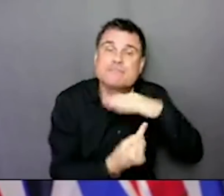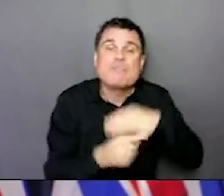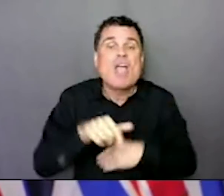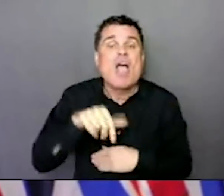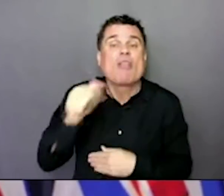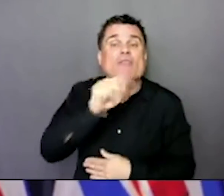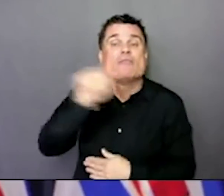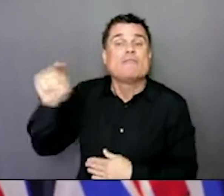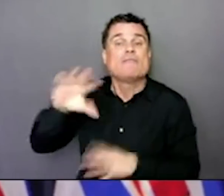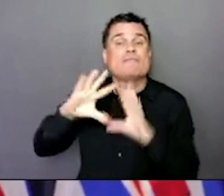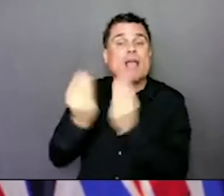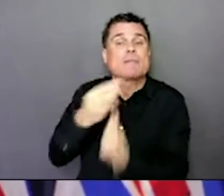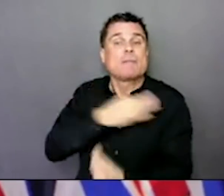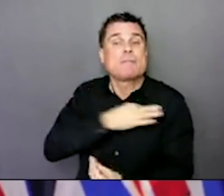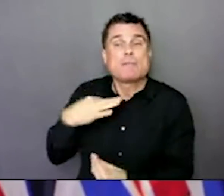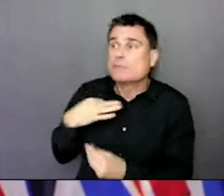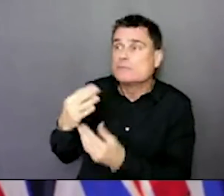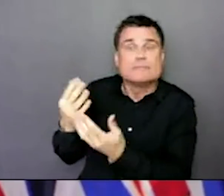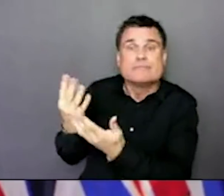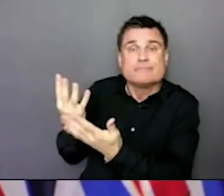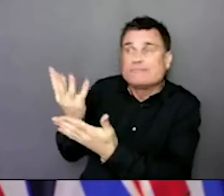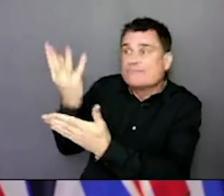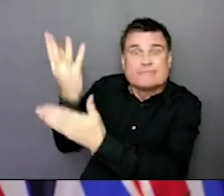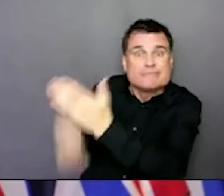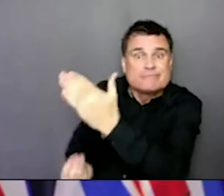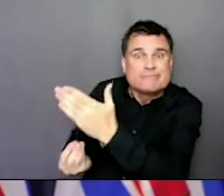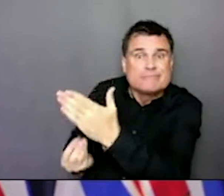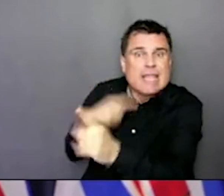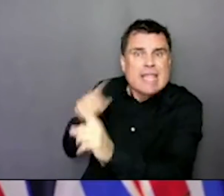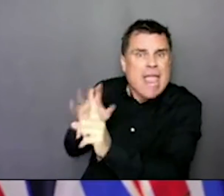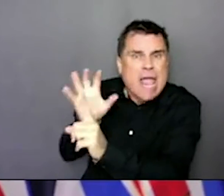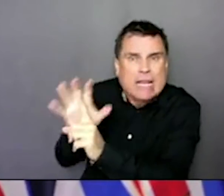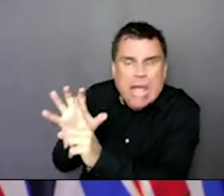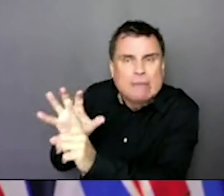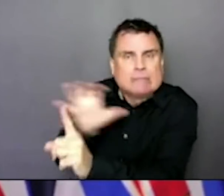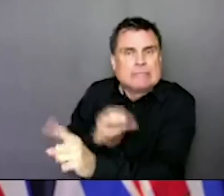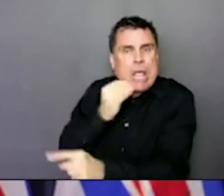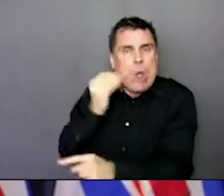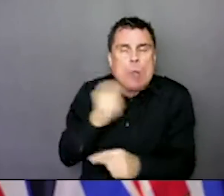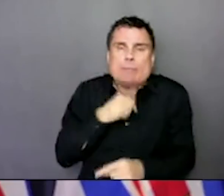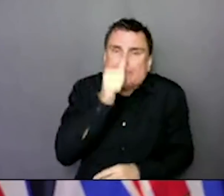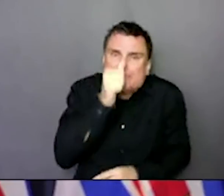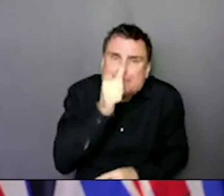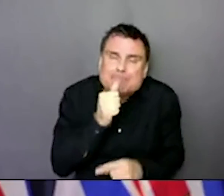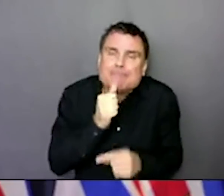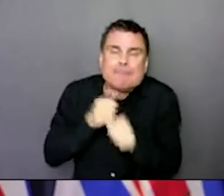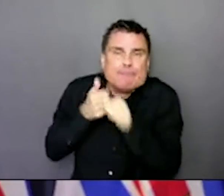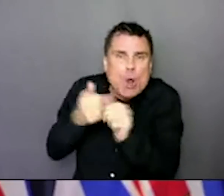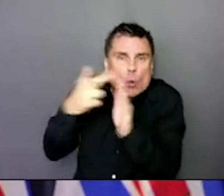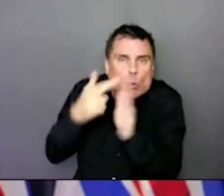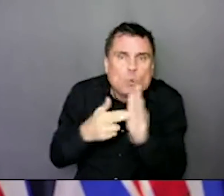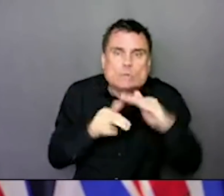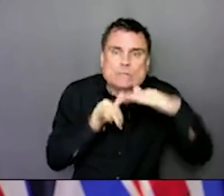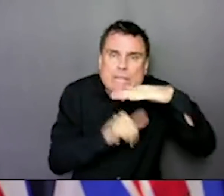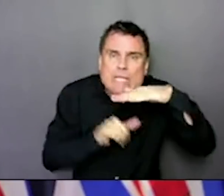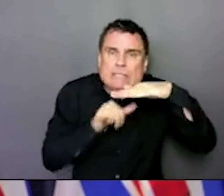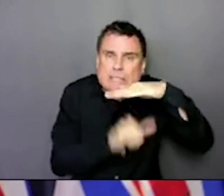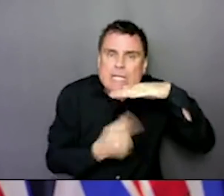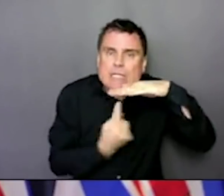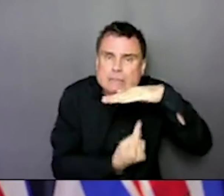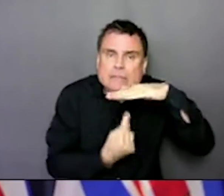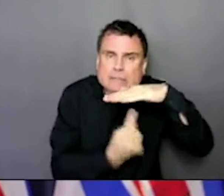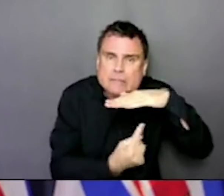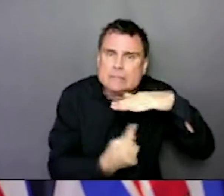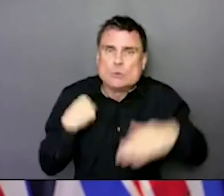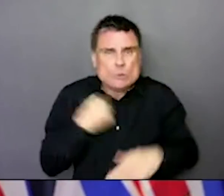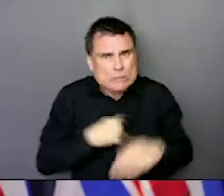it's been clear that this is a public interest, and we have been trying our best to find a way to meet that